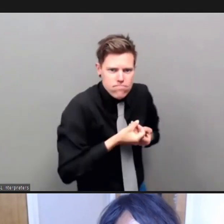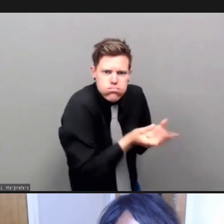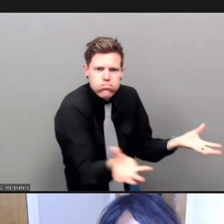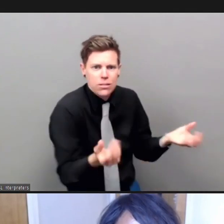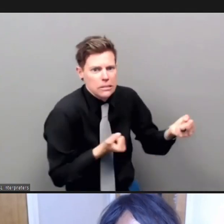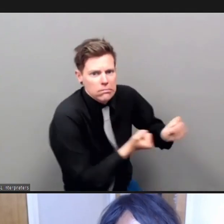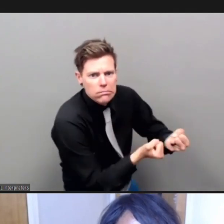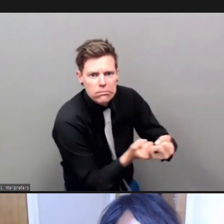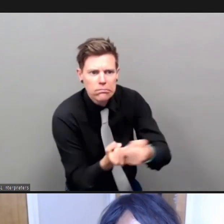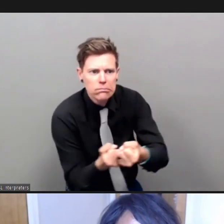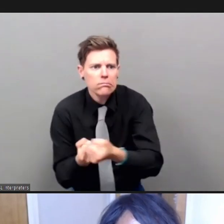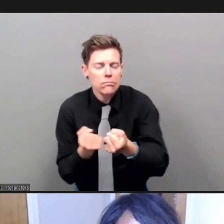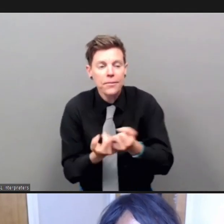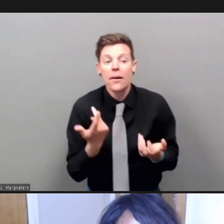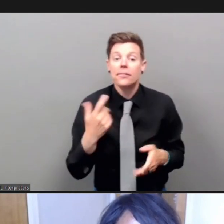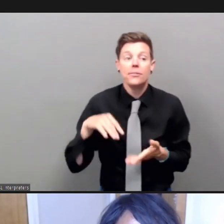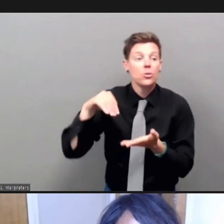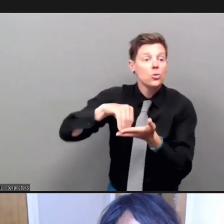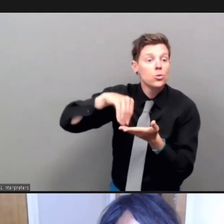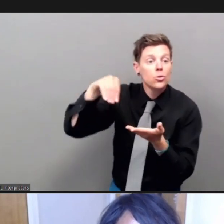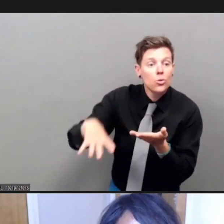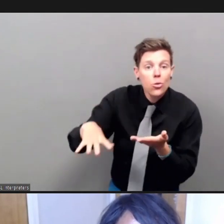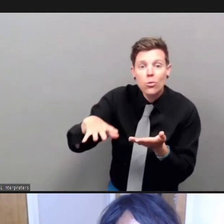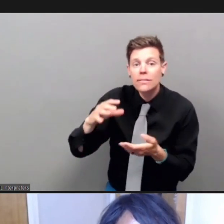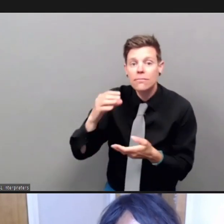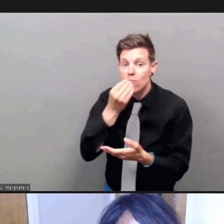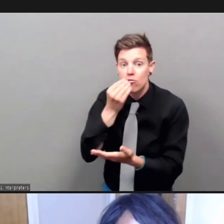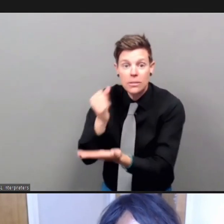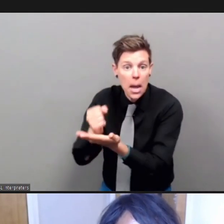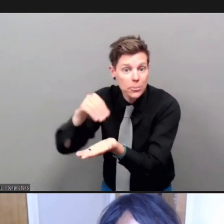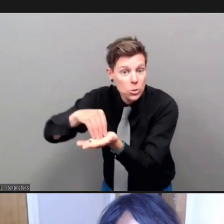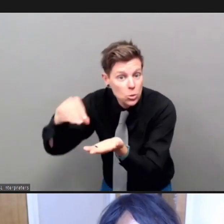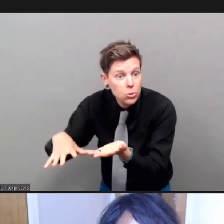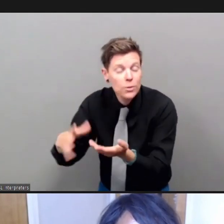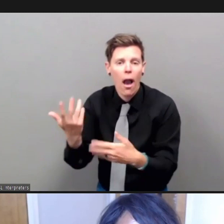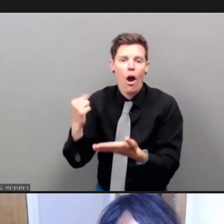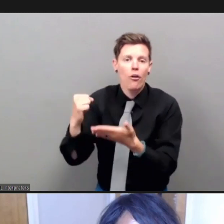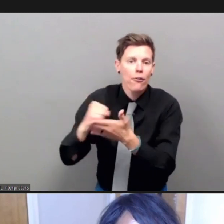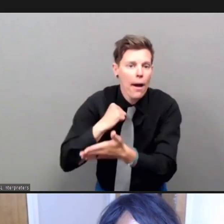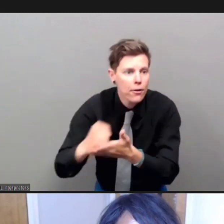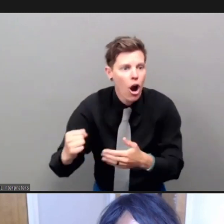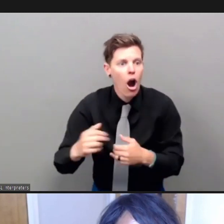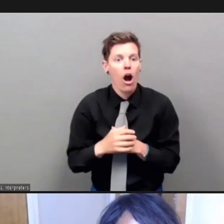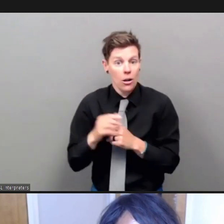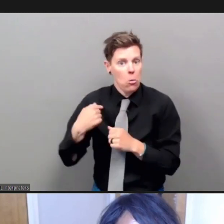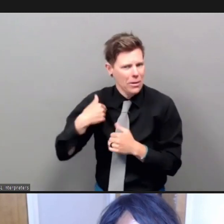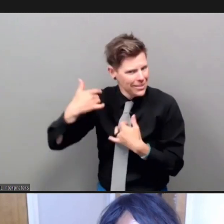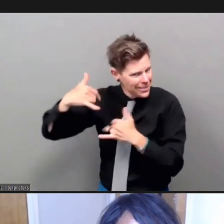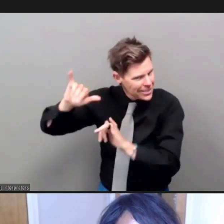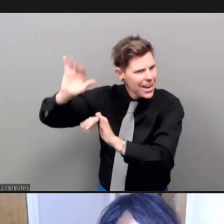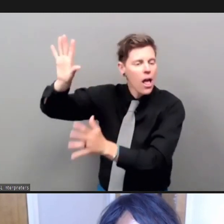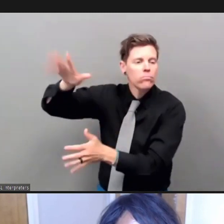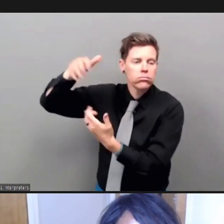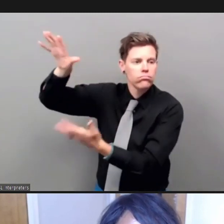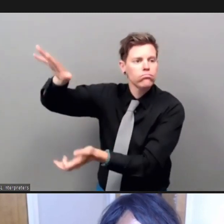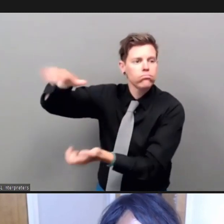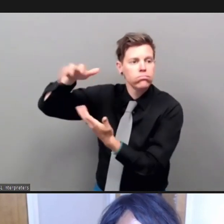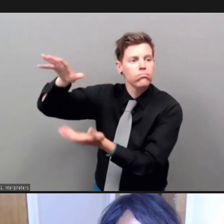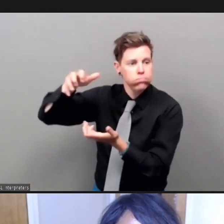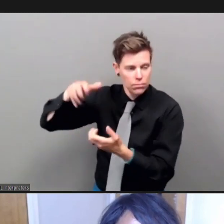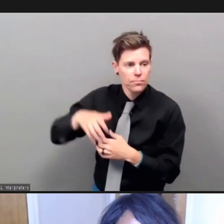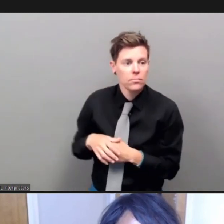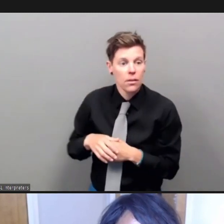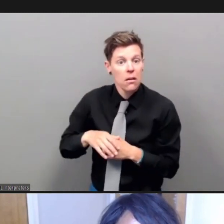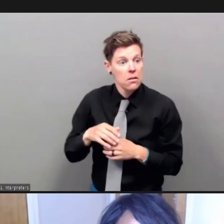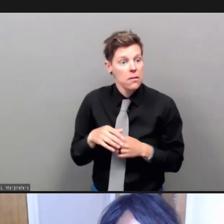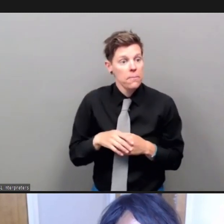the PEBT cards. And so though the state is eligible for those benefits, as